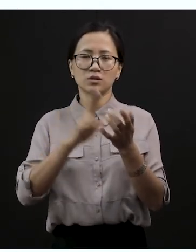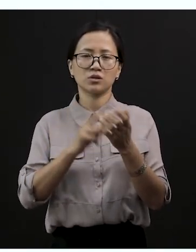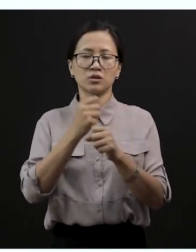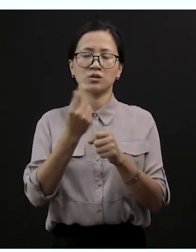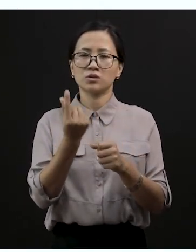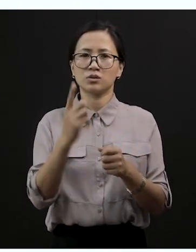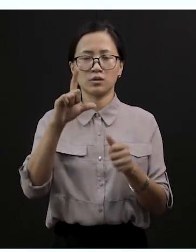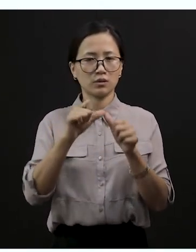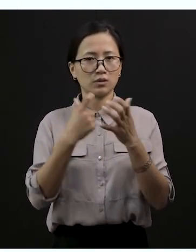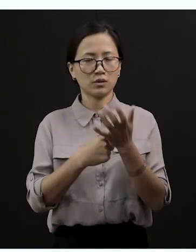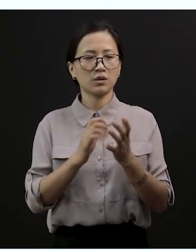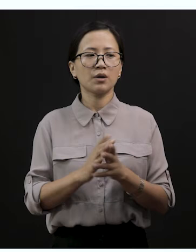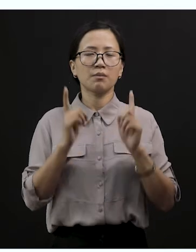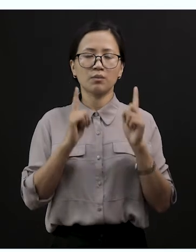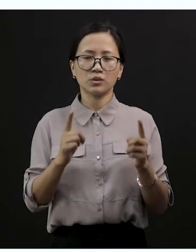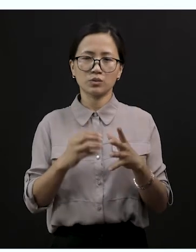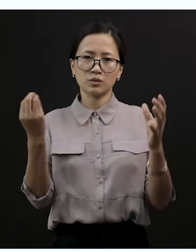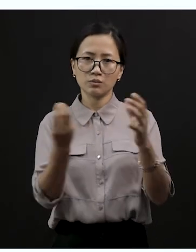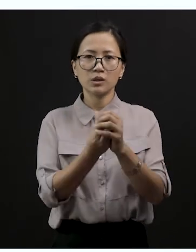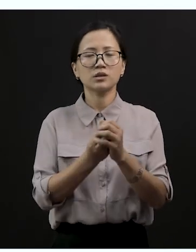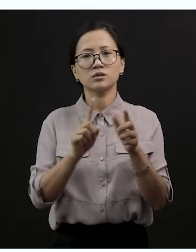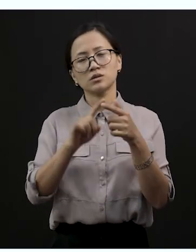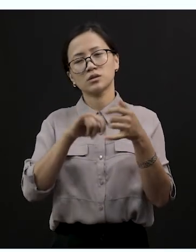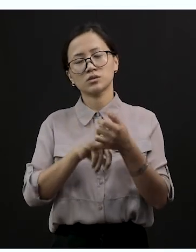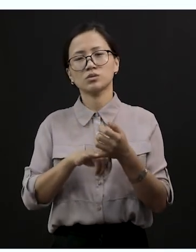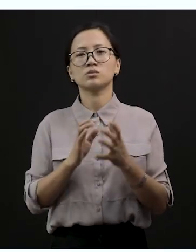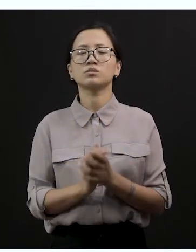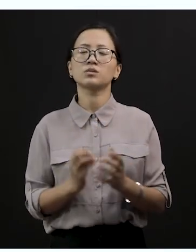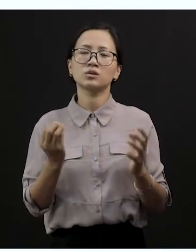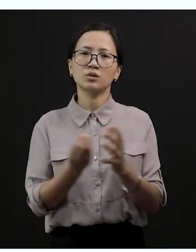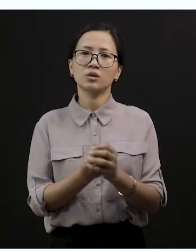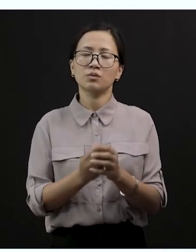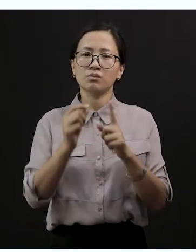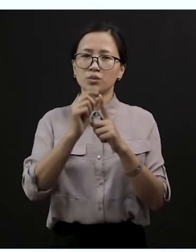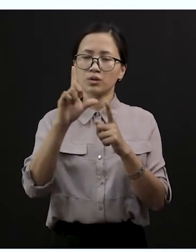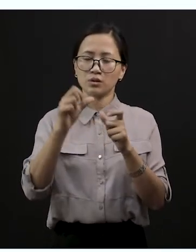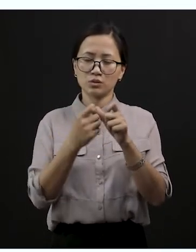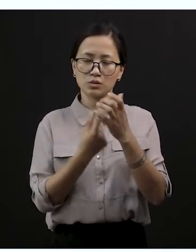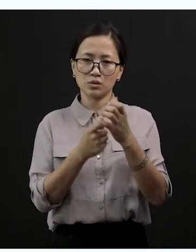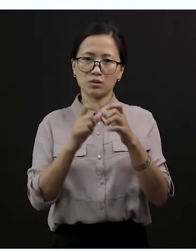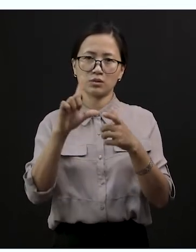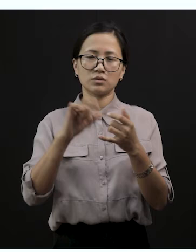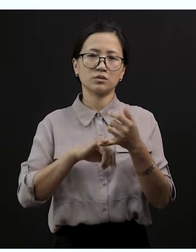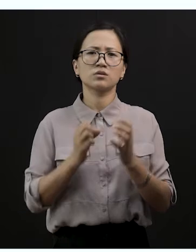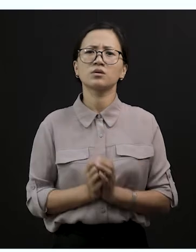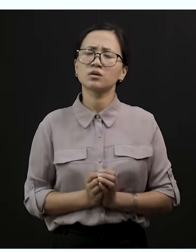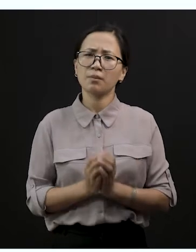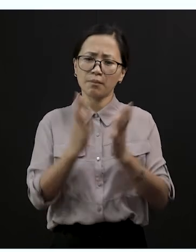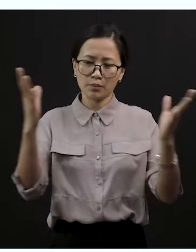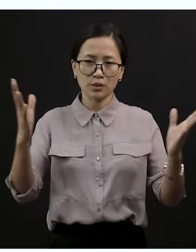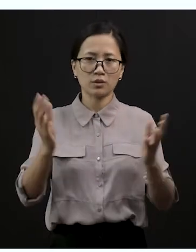here with the es together, it is plural. That means we are referring to many potatoes. Okay, just like